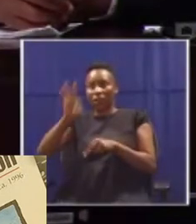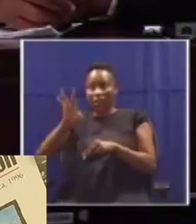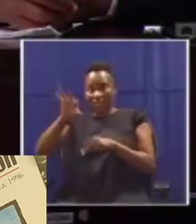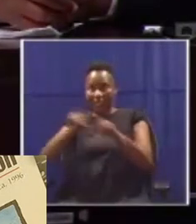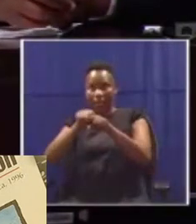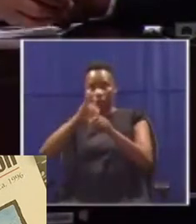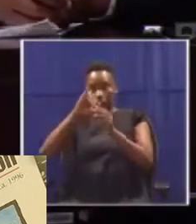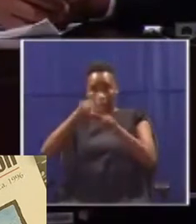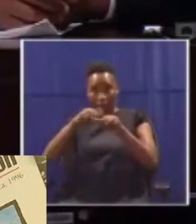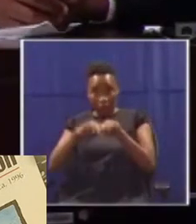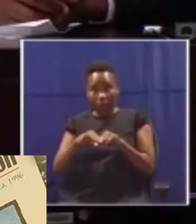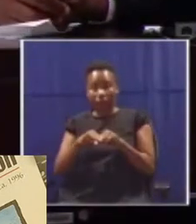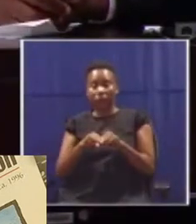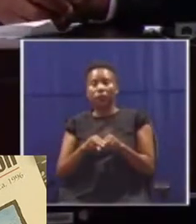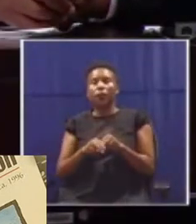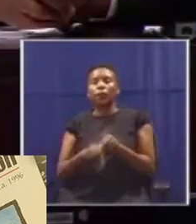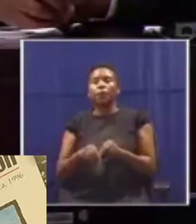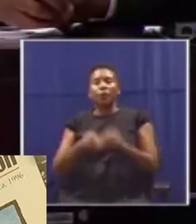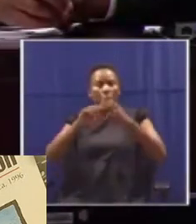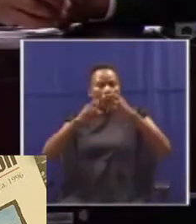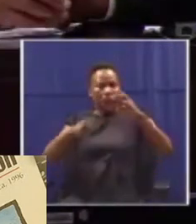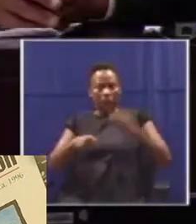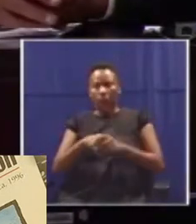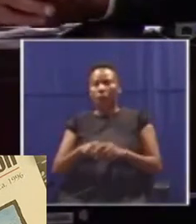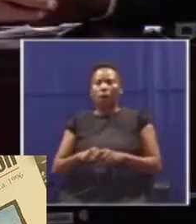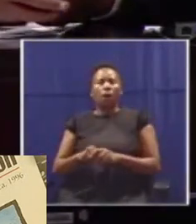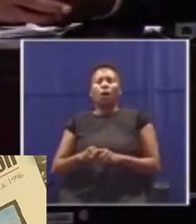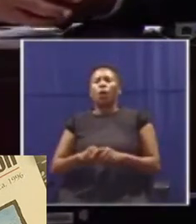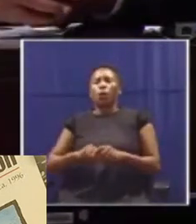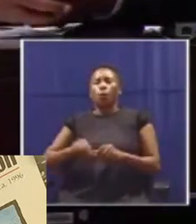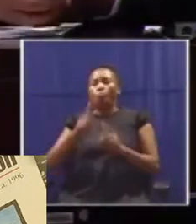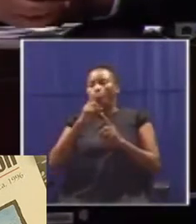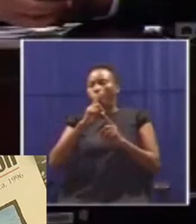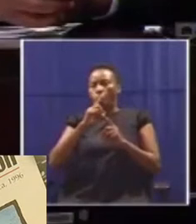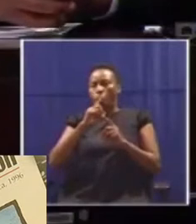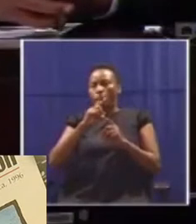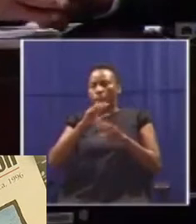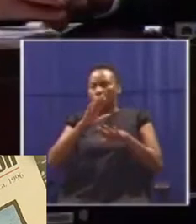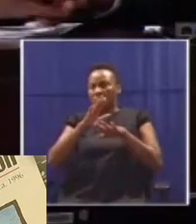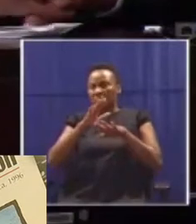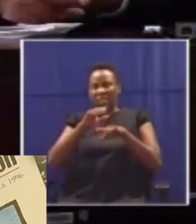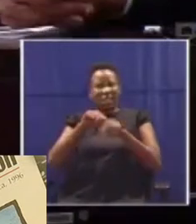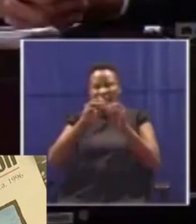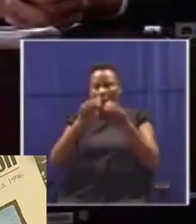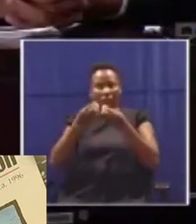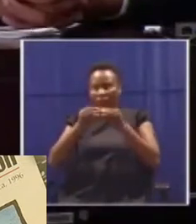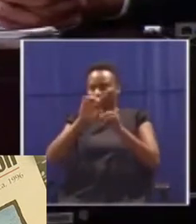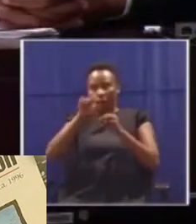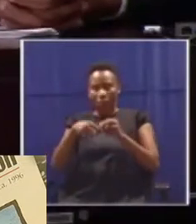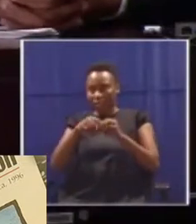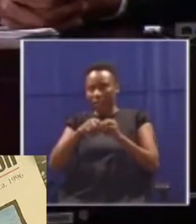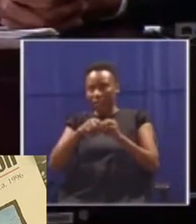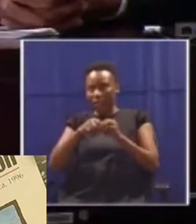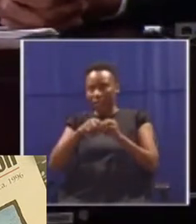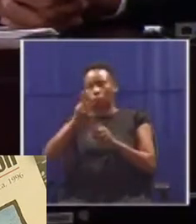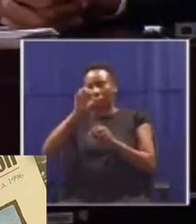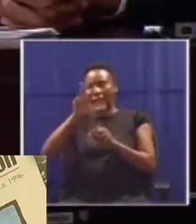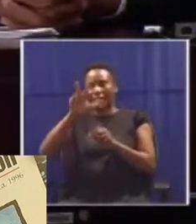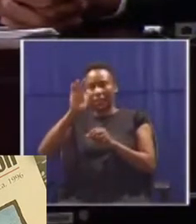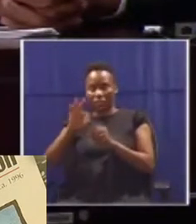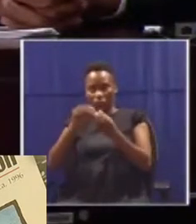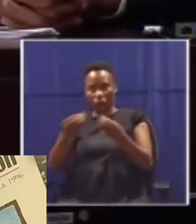1,842 women and 391 children were killed somewhere else in the world. On a